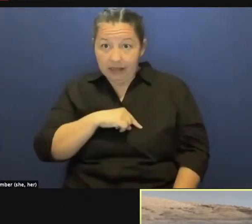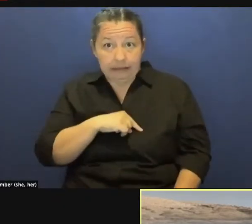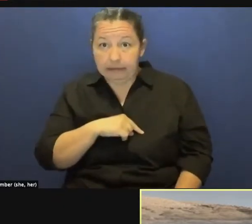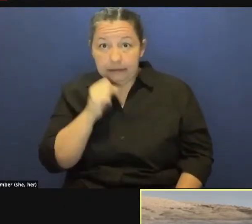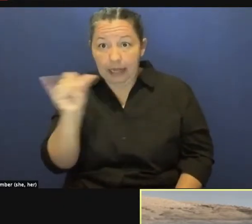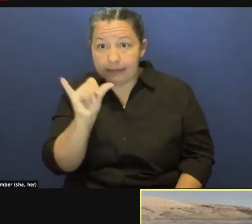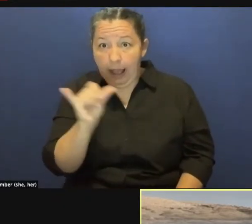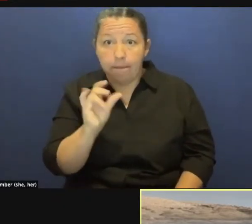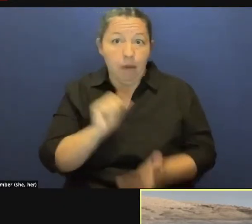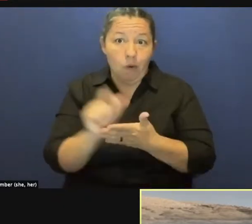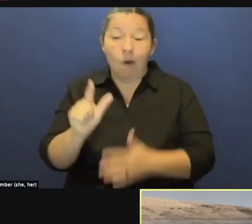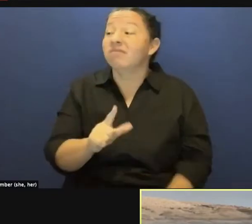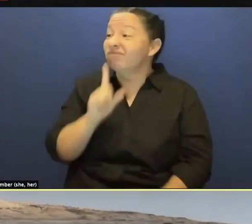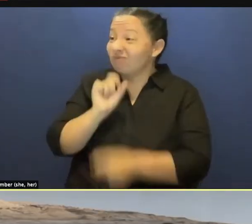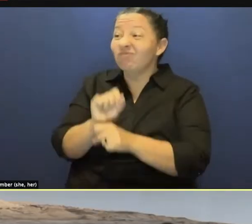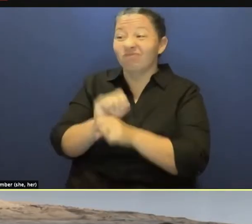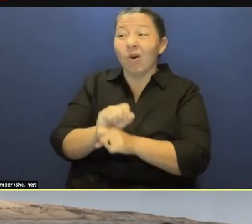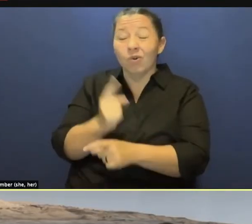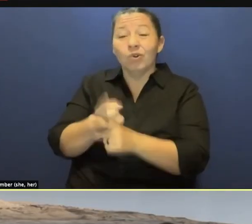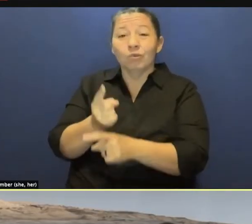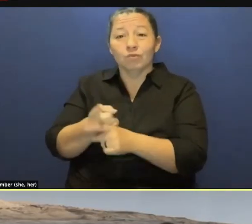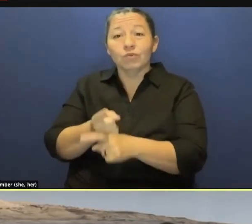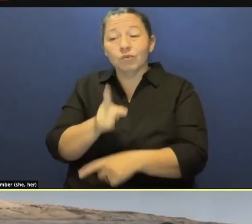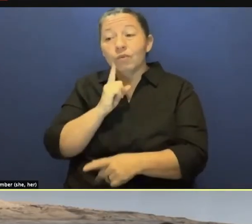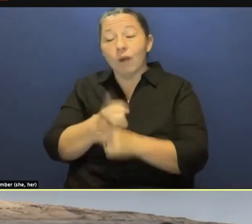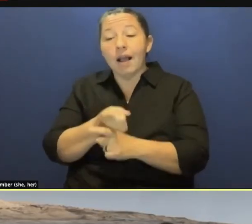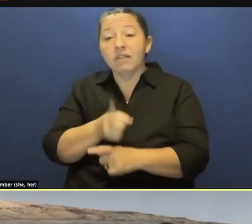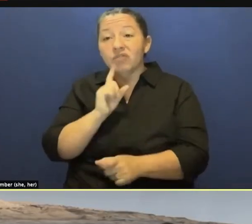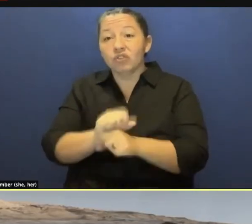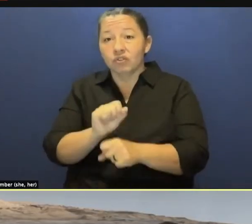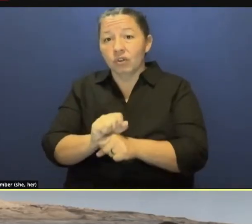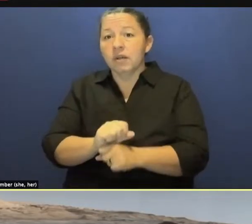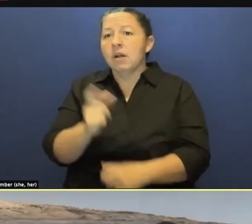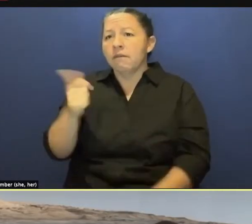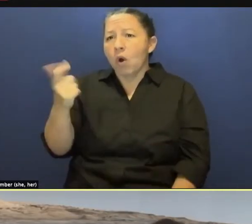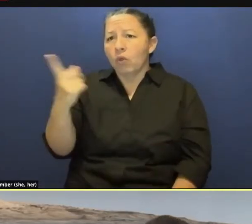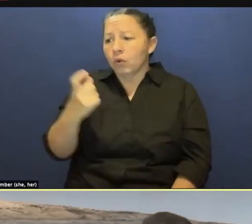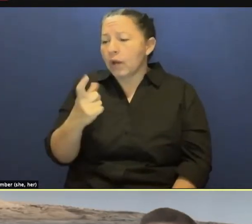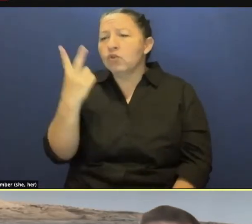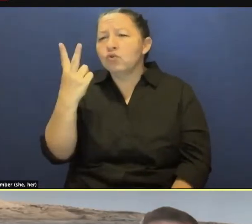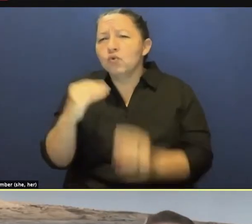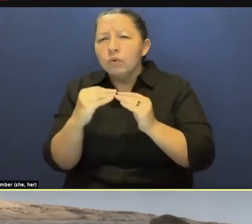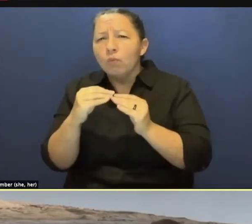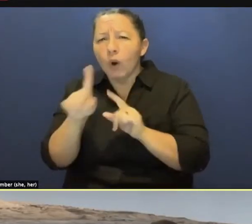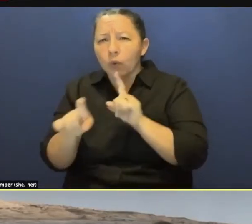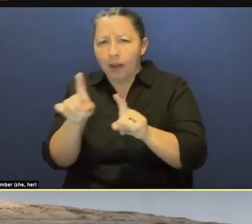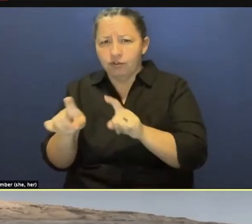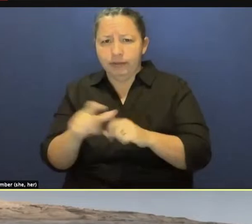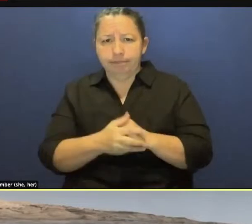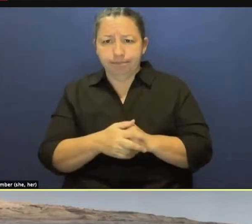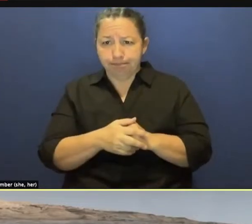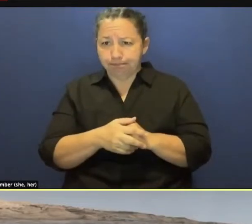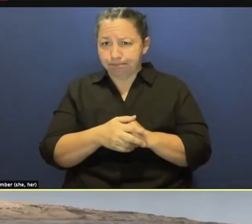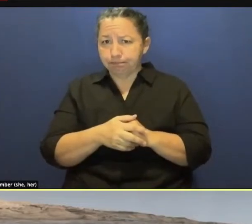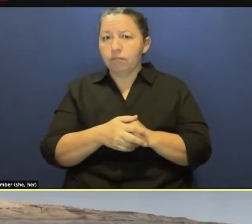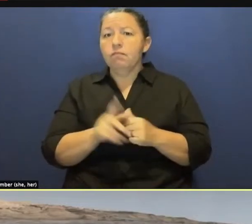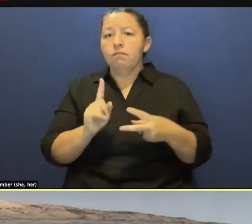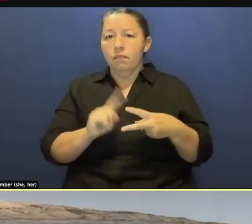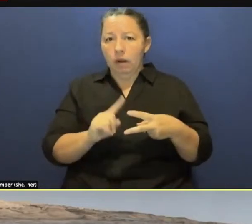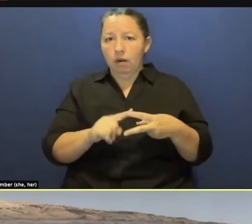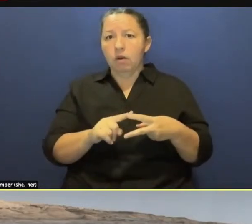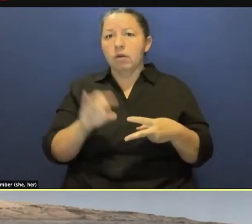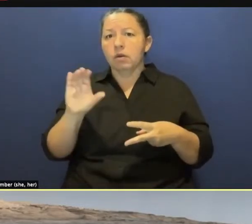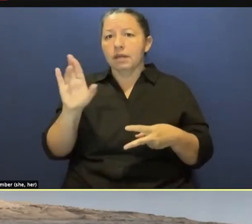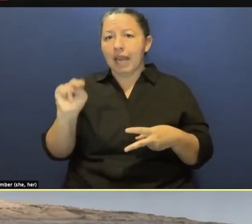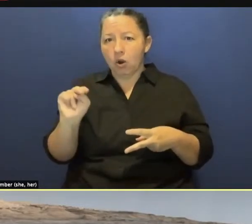that's for sure. So let's see. Here's one from. We'll take 2 more questions. Here's one from